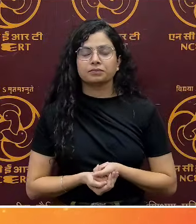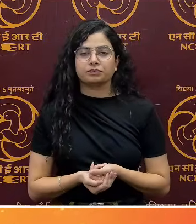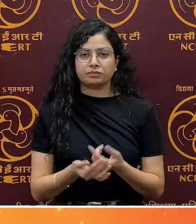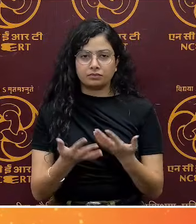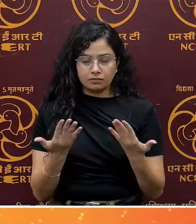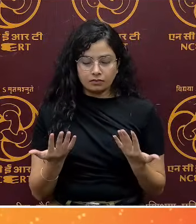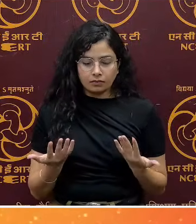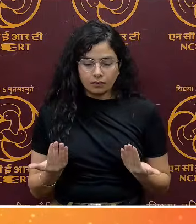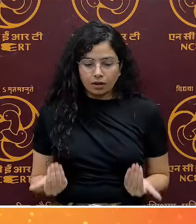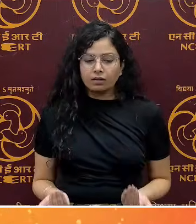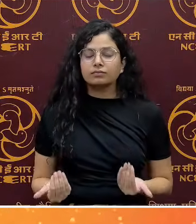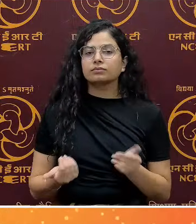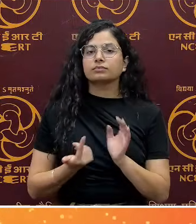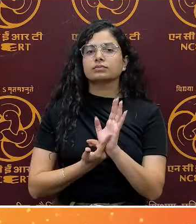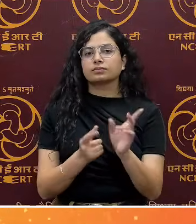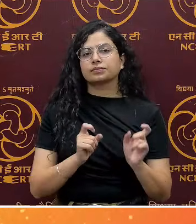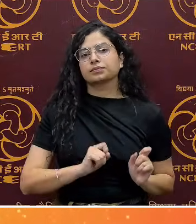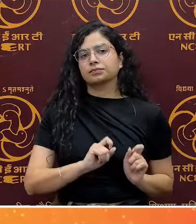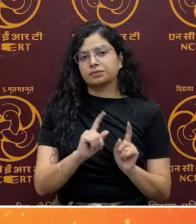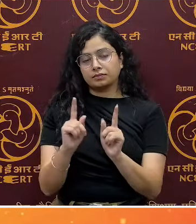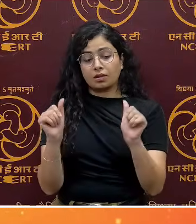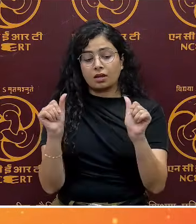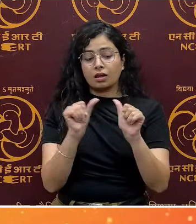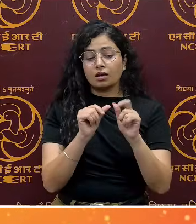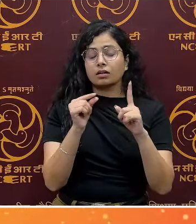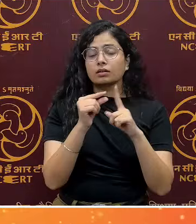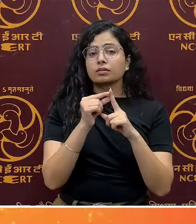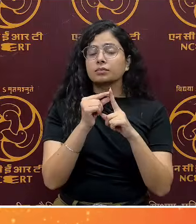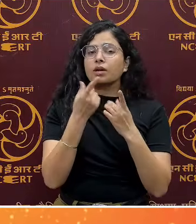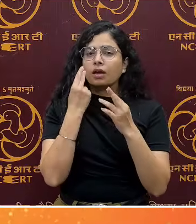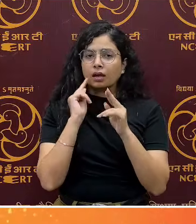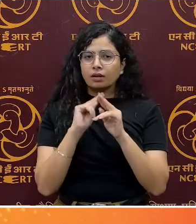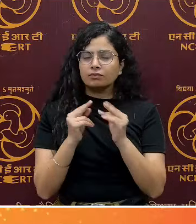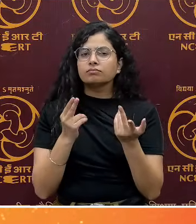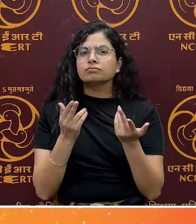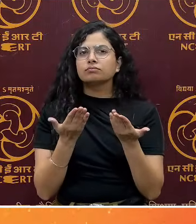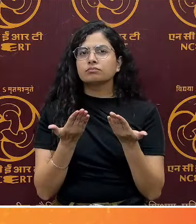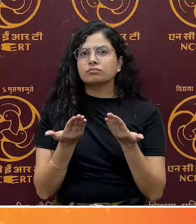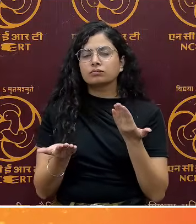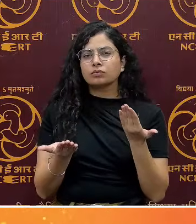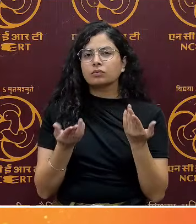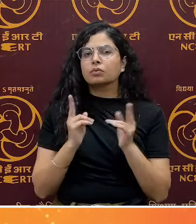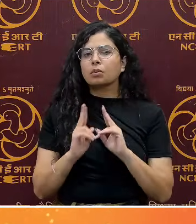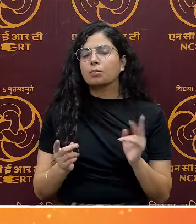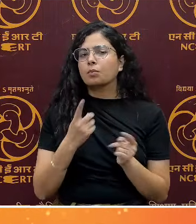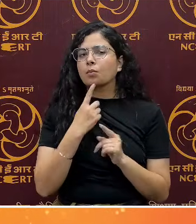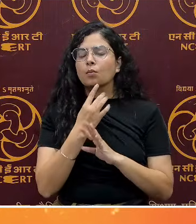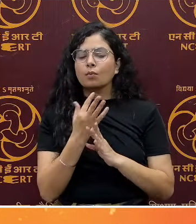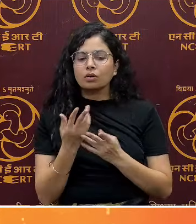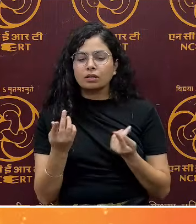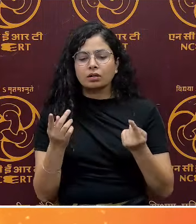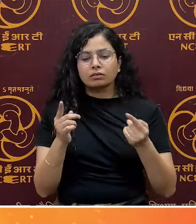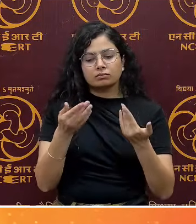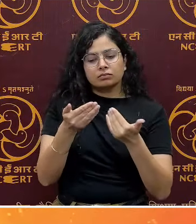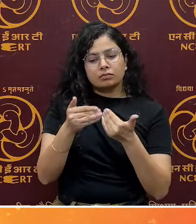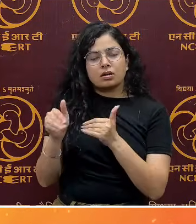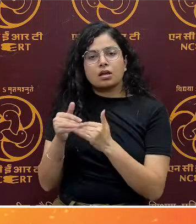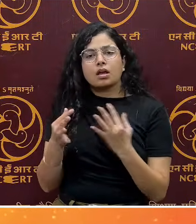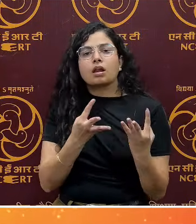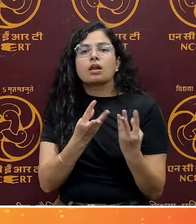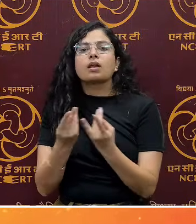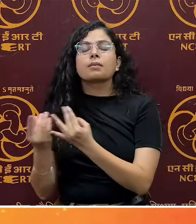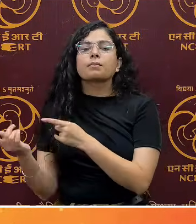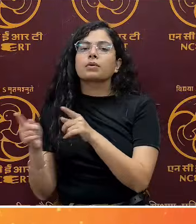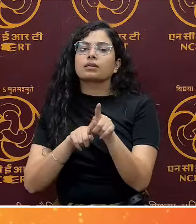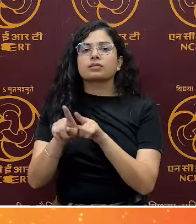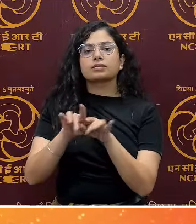my screen here. Arithmetic progression, if we can say, it is a sequence of numbers. Let's suppose